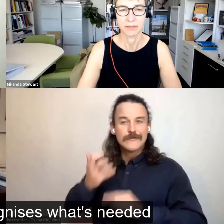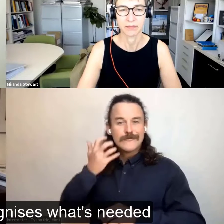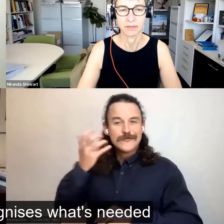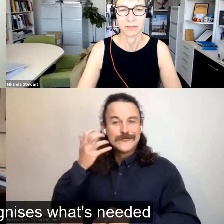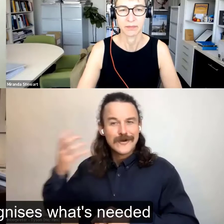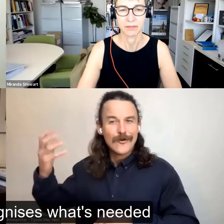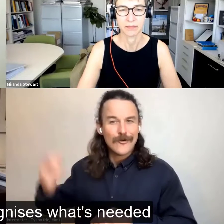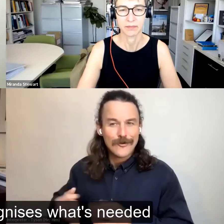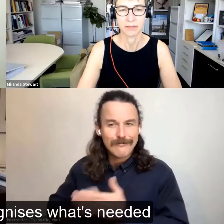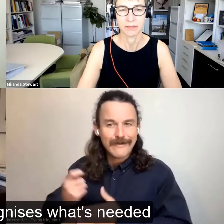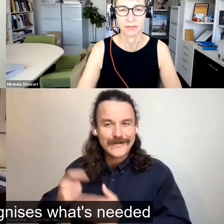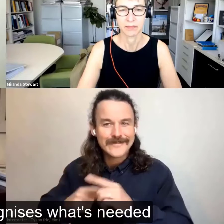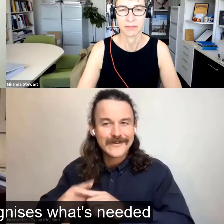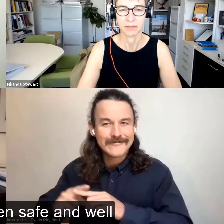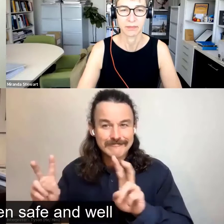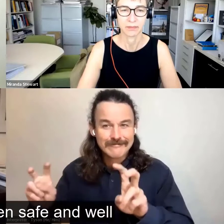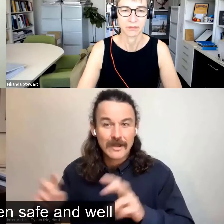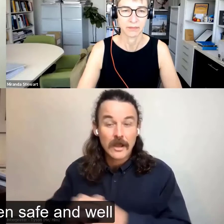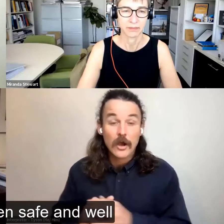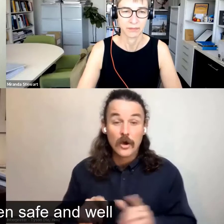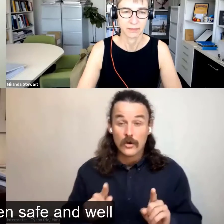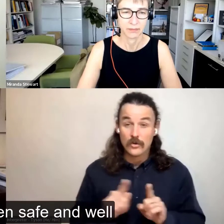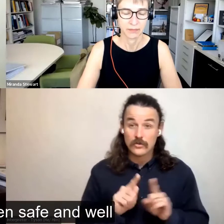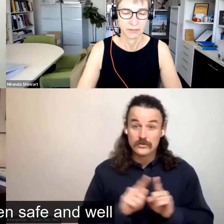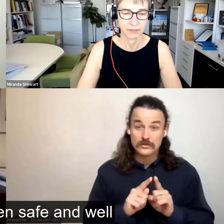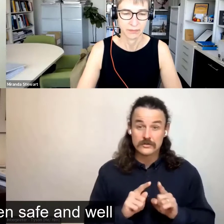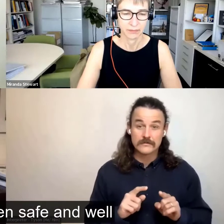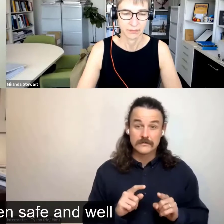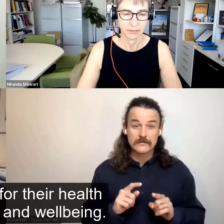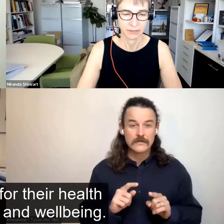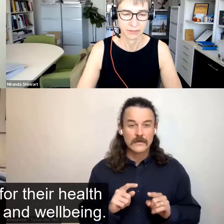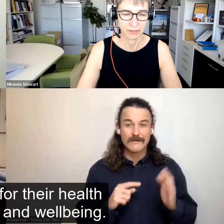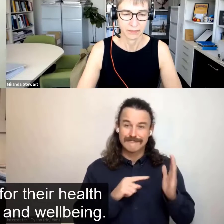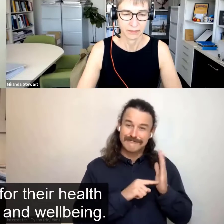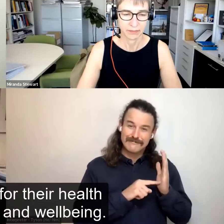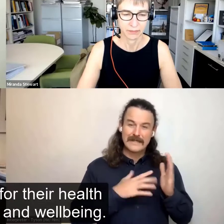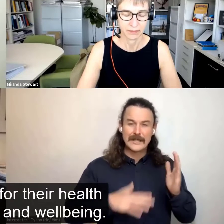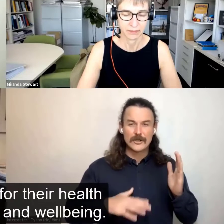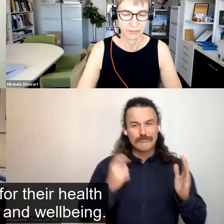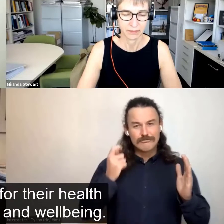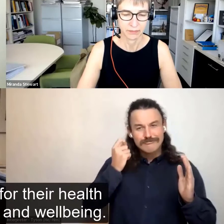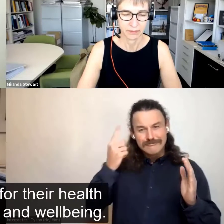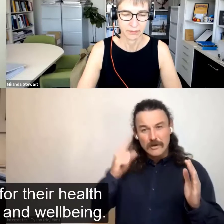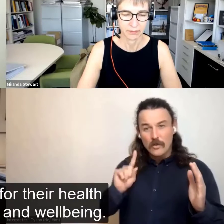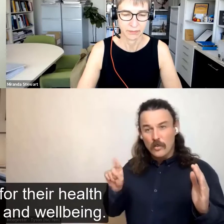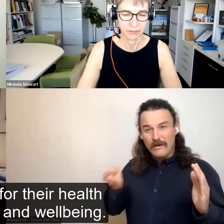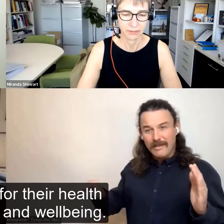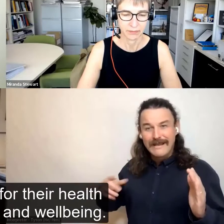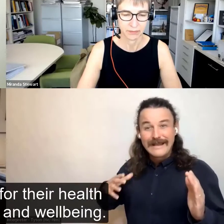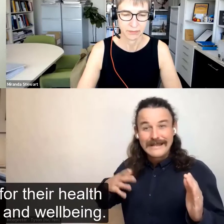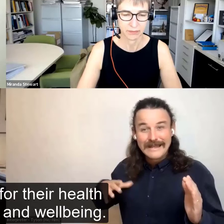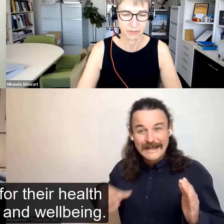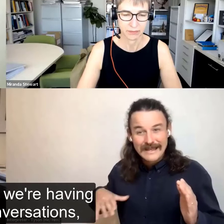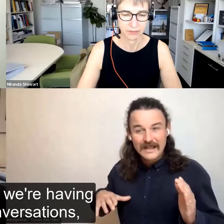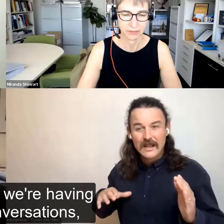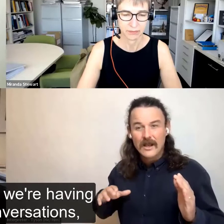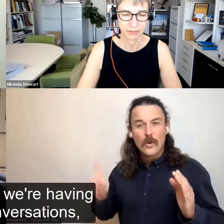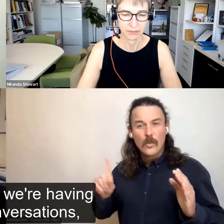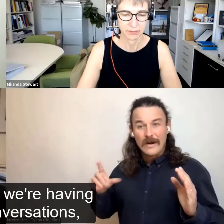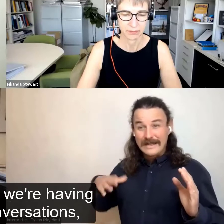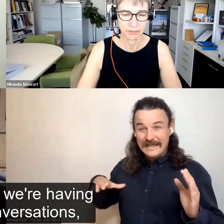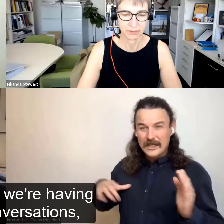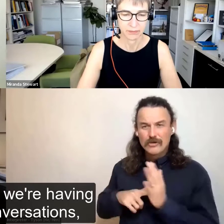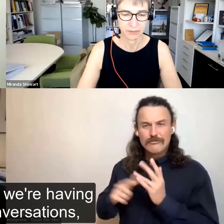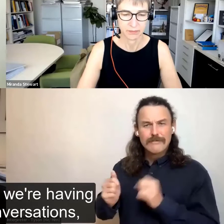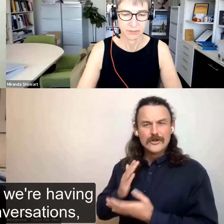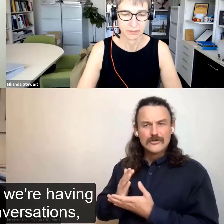that recognises what's needed to keep children safe and well and provide for their health, development and well-being. And